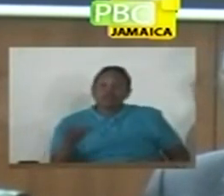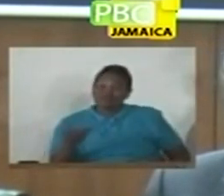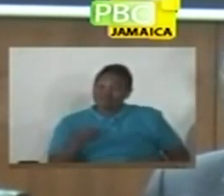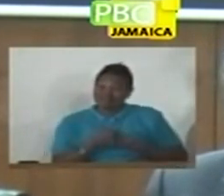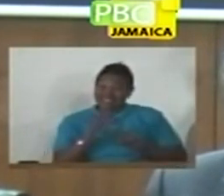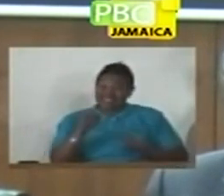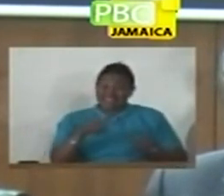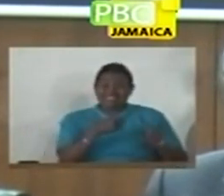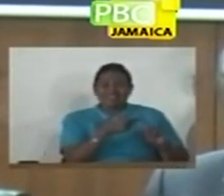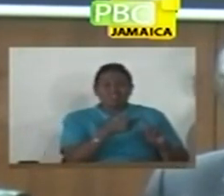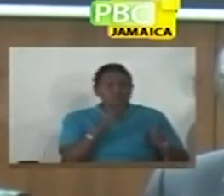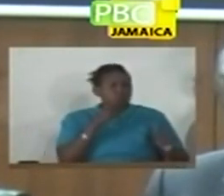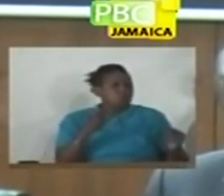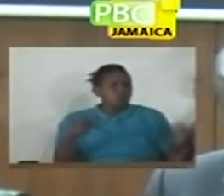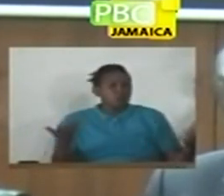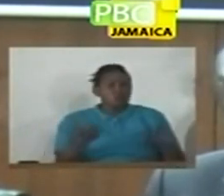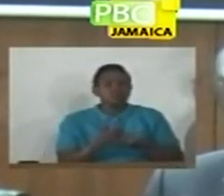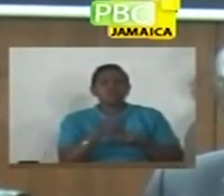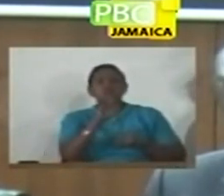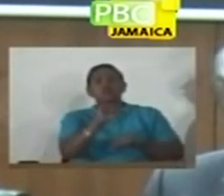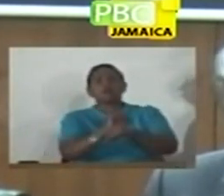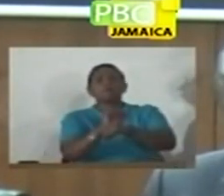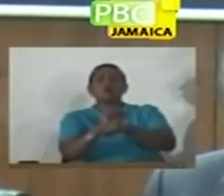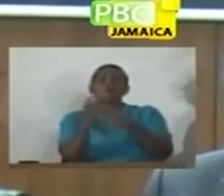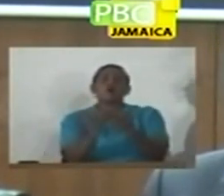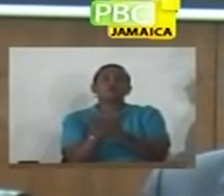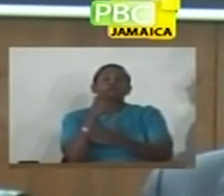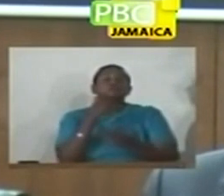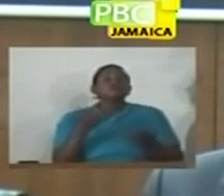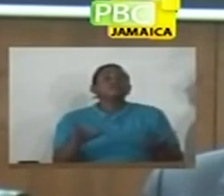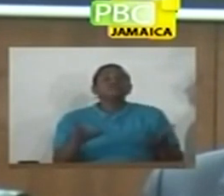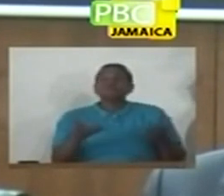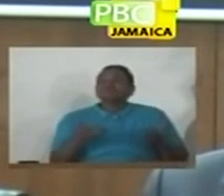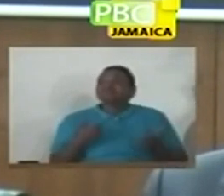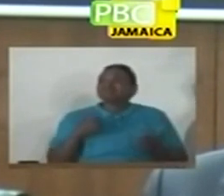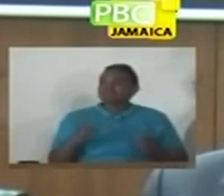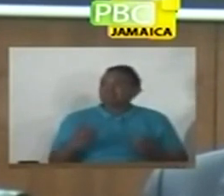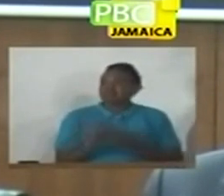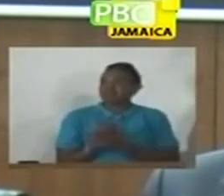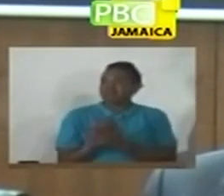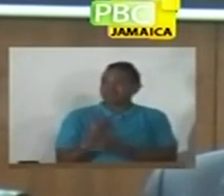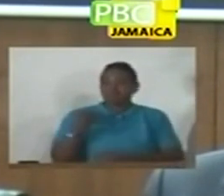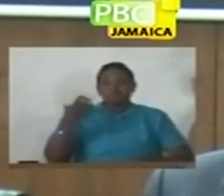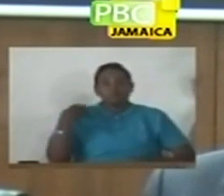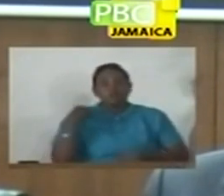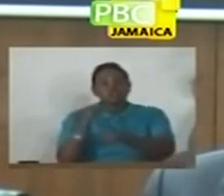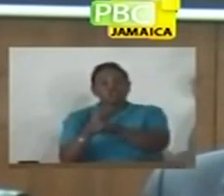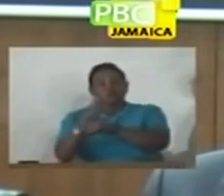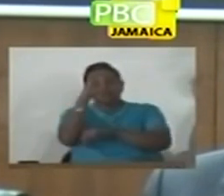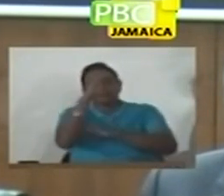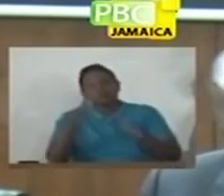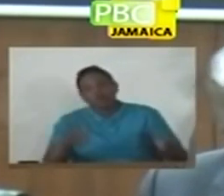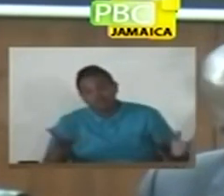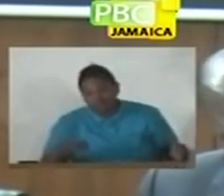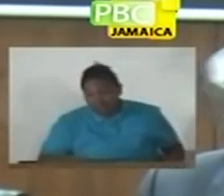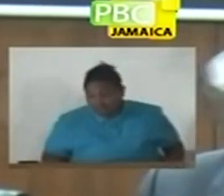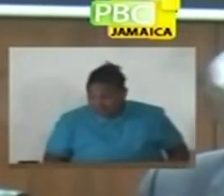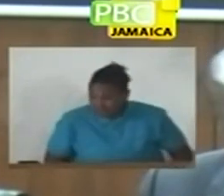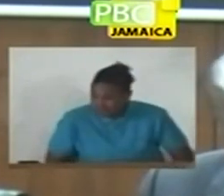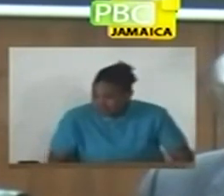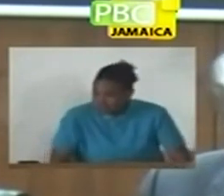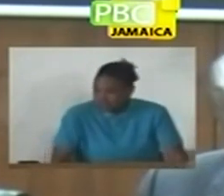This effectively places employment opportunities in the palms of every employer and job seeker. The app is